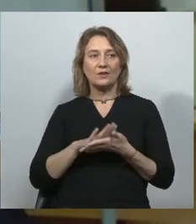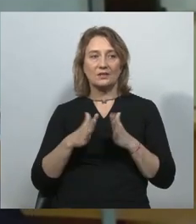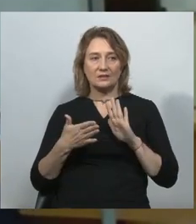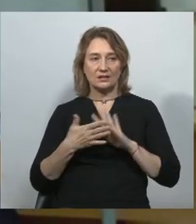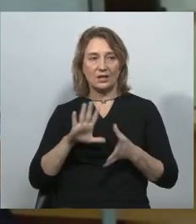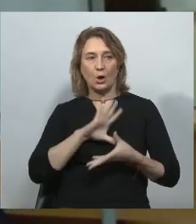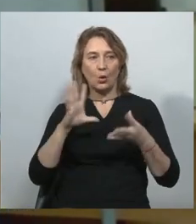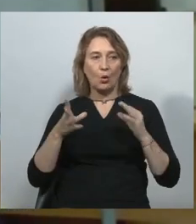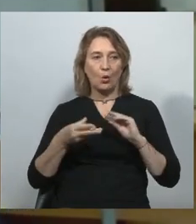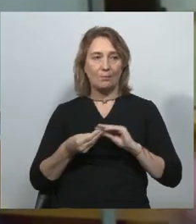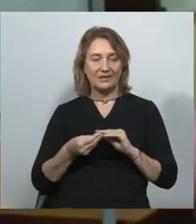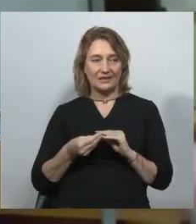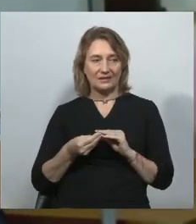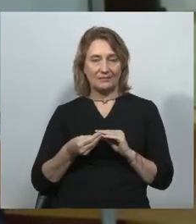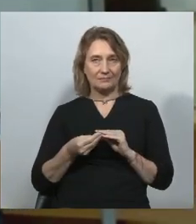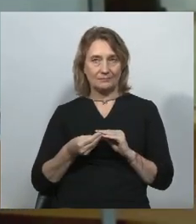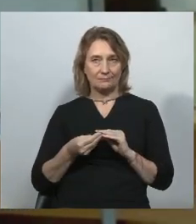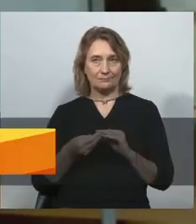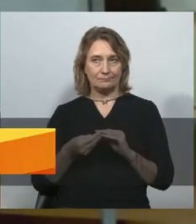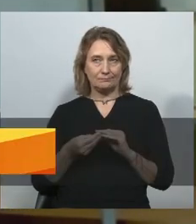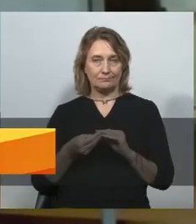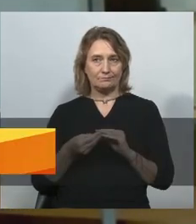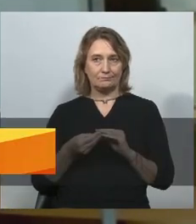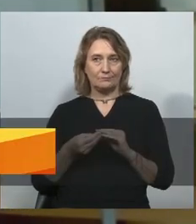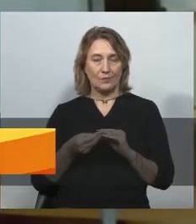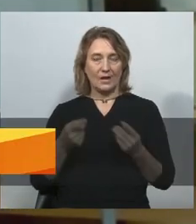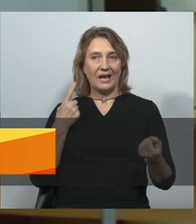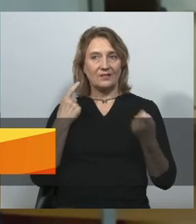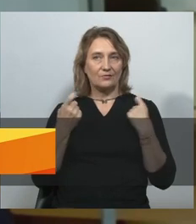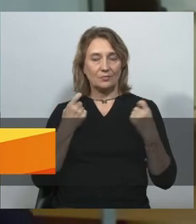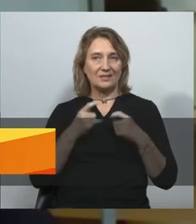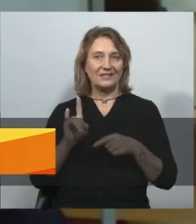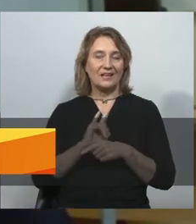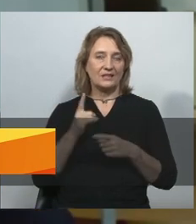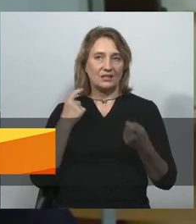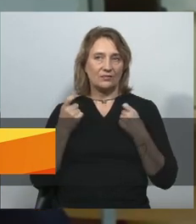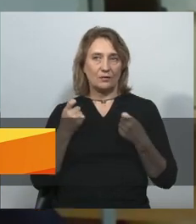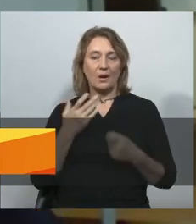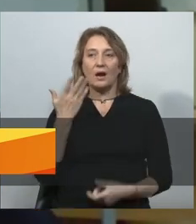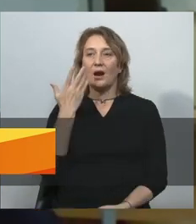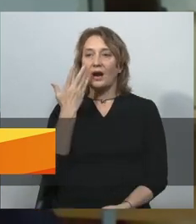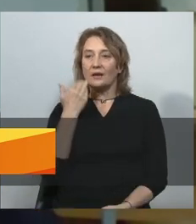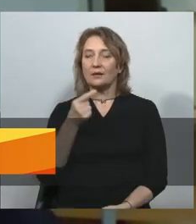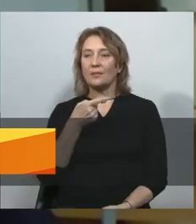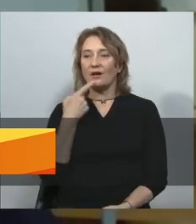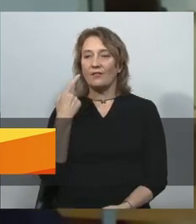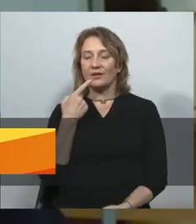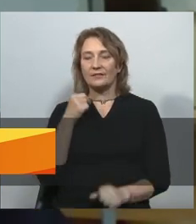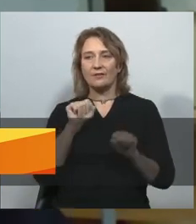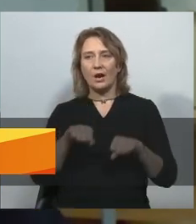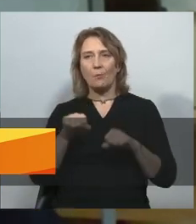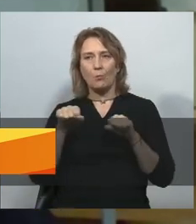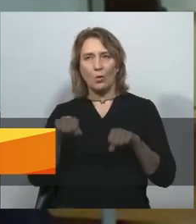further on, the situation of complex packages of information is possible for disinformation. You know, when we speak